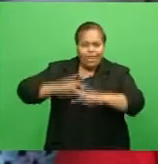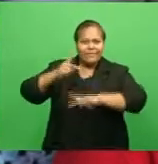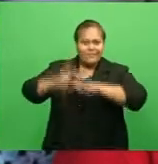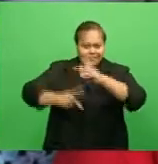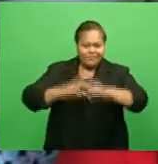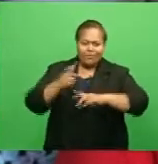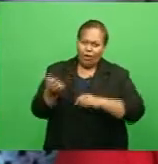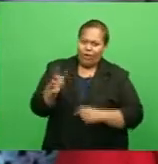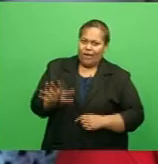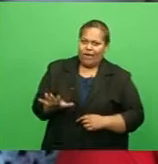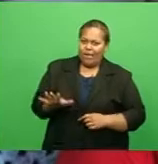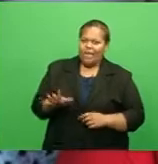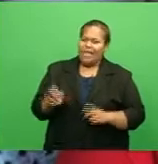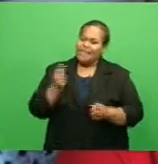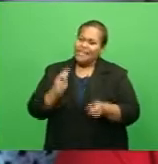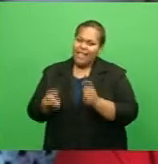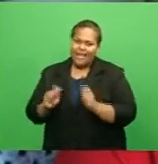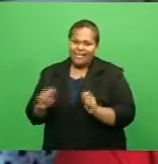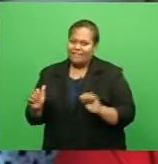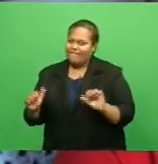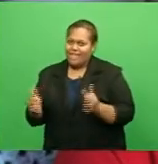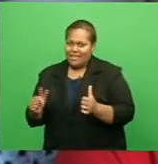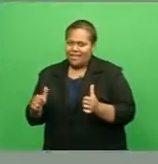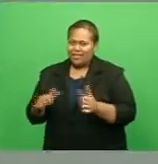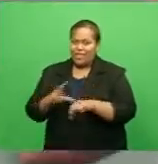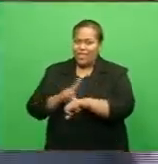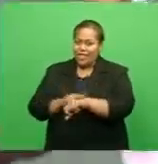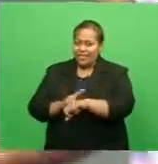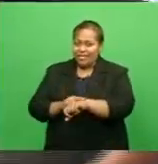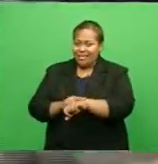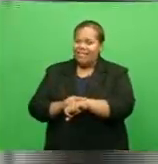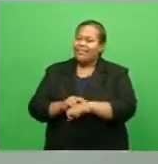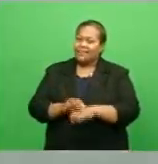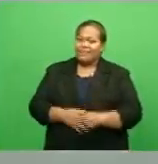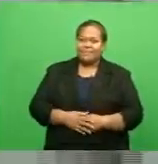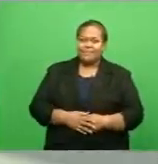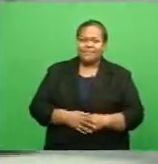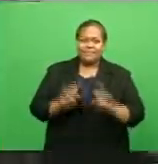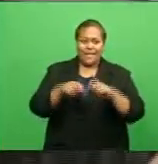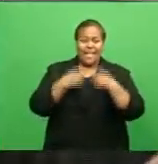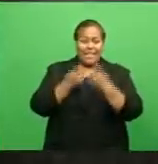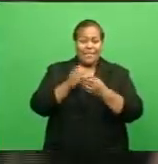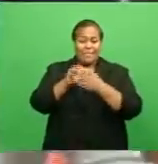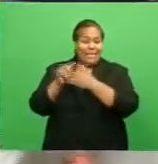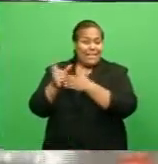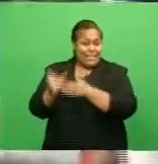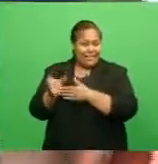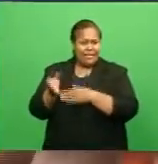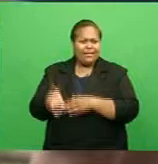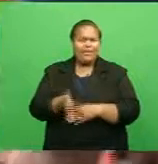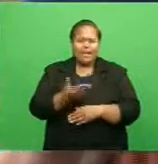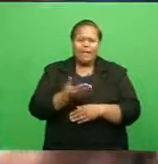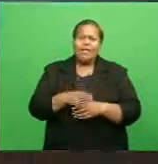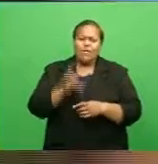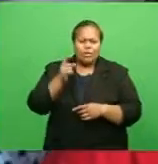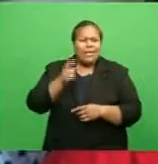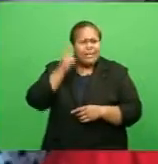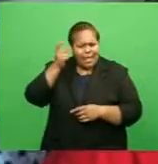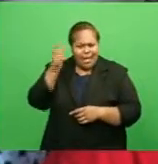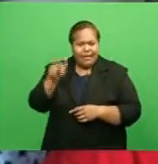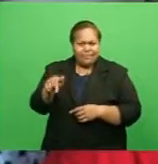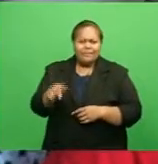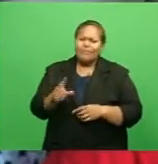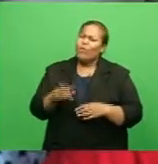the pediatric oncology units. Team leader Williams says treatment and care is always available.